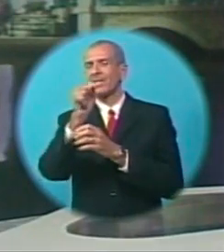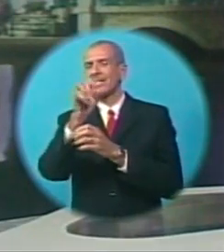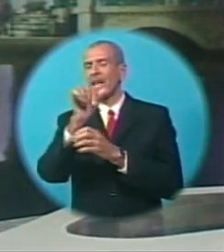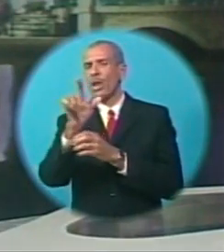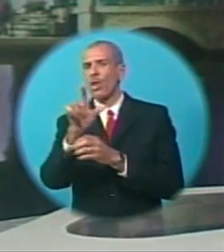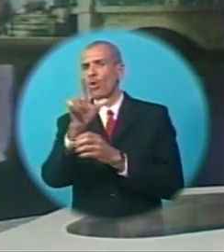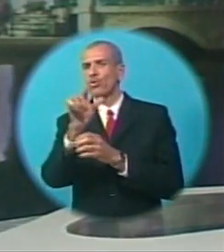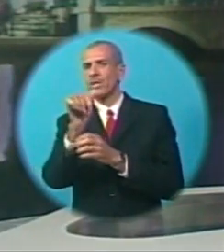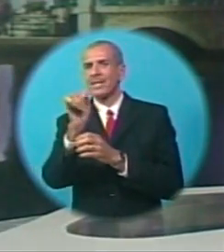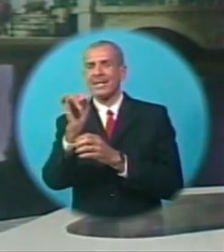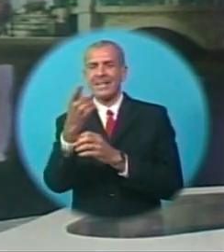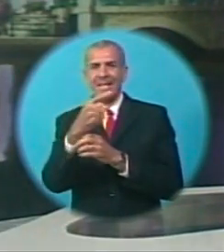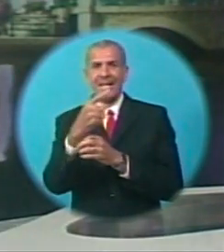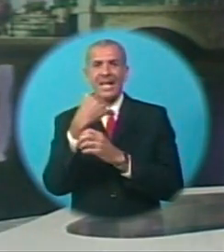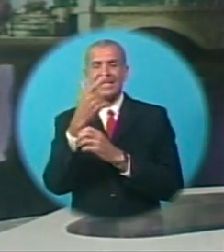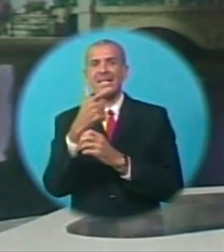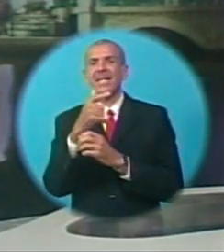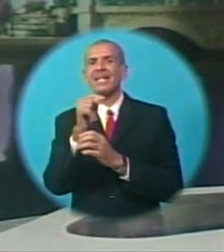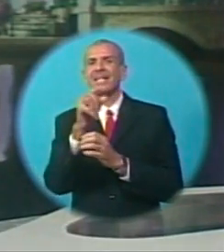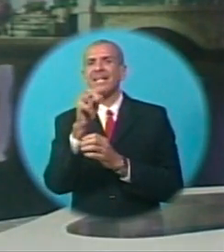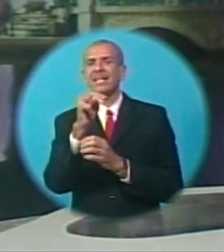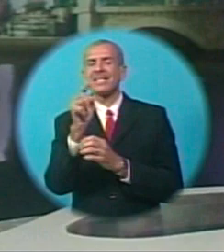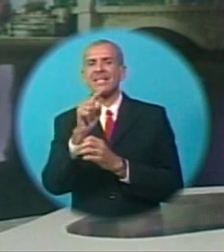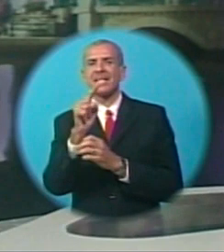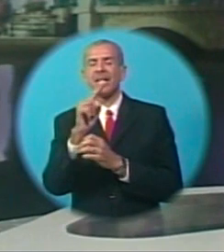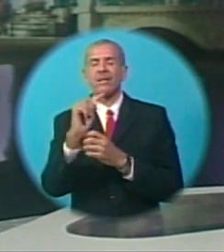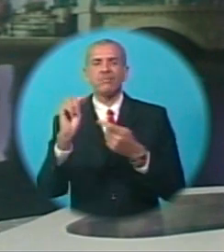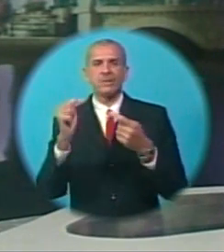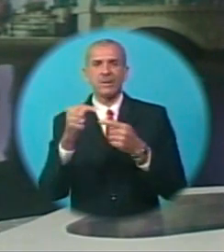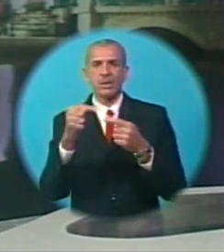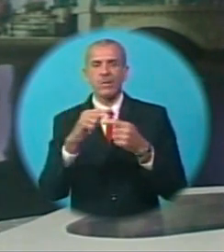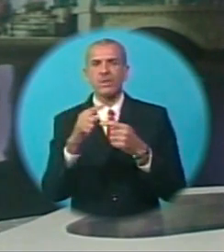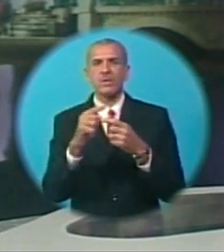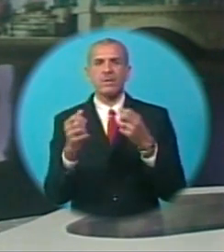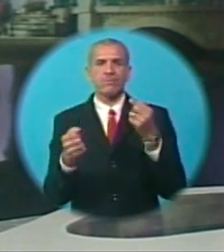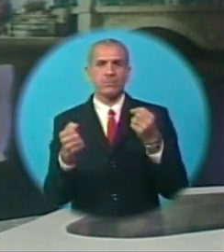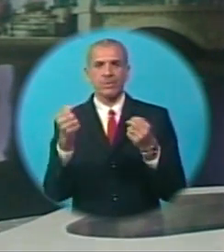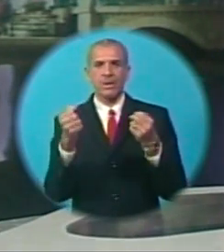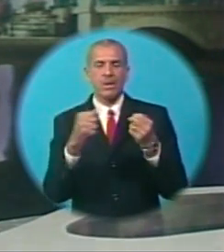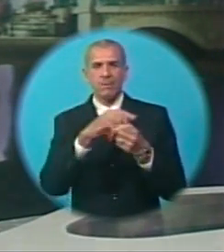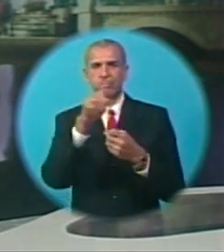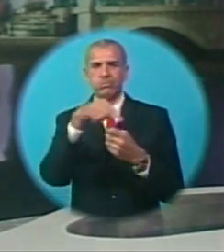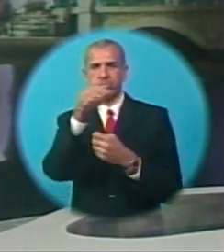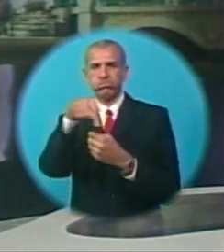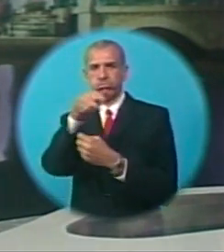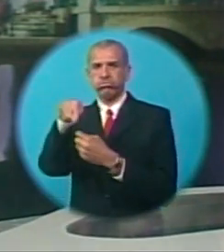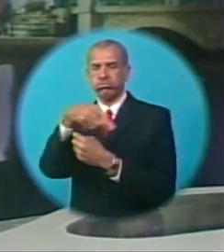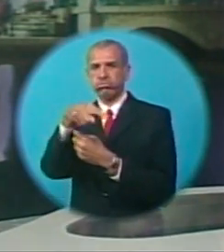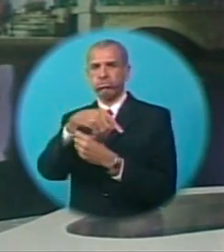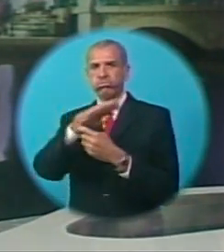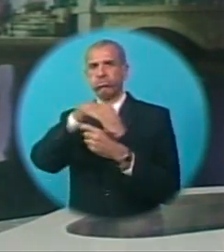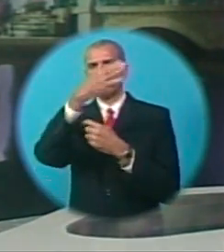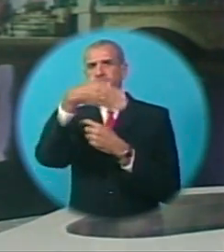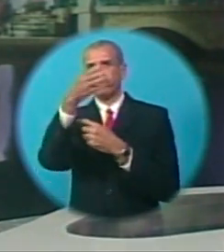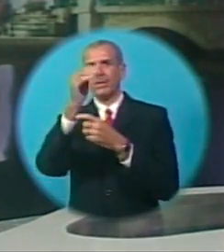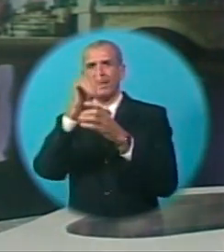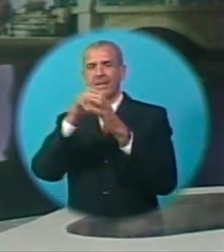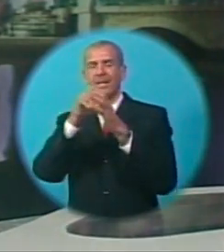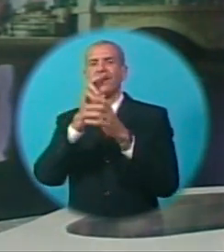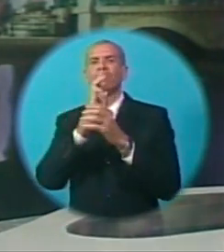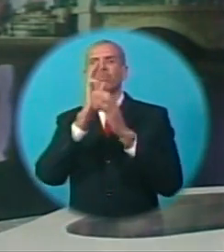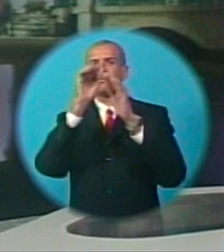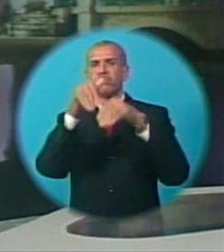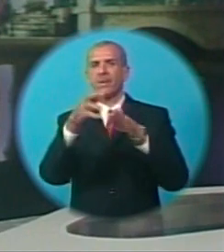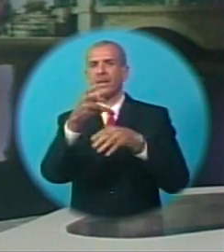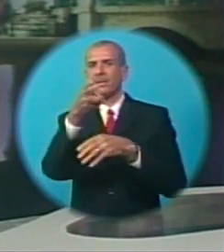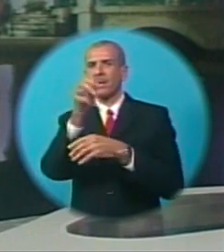today. Police say that Tanza Campbell suffered injuries after the vehicle she was driving spun out of control and flipped into the harbor. She was